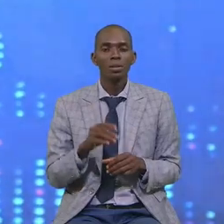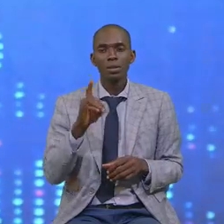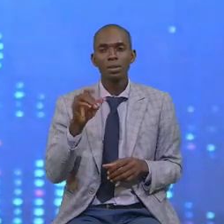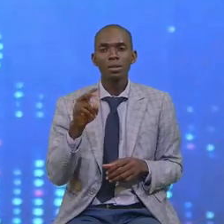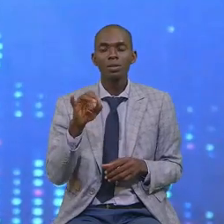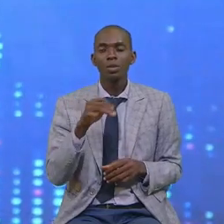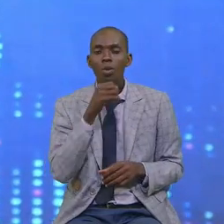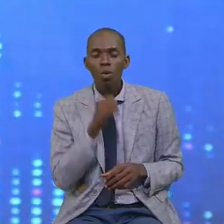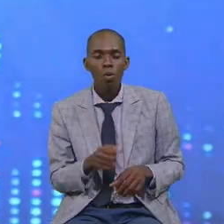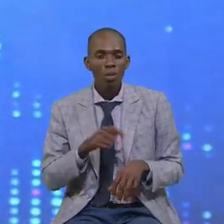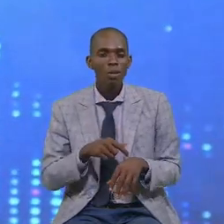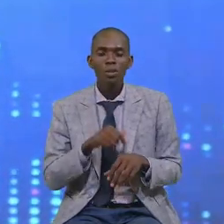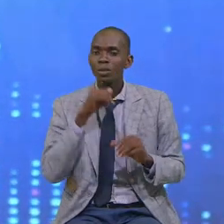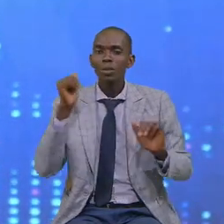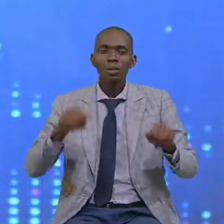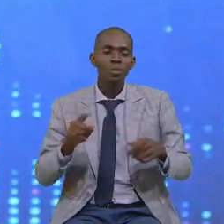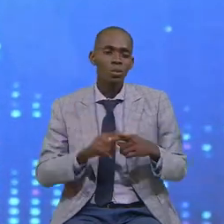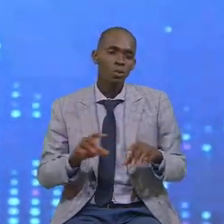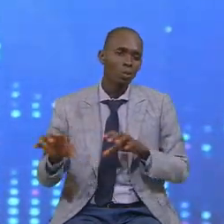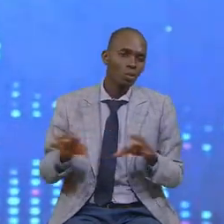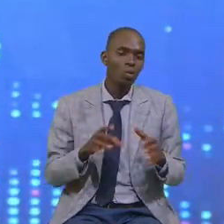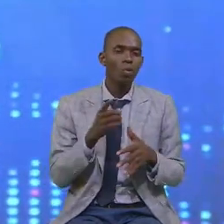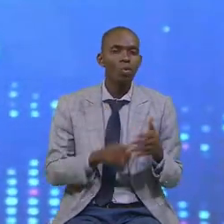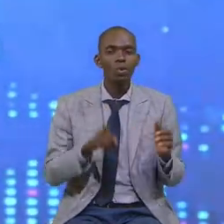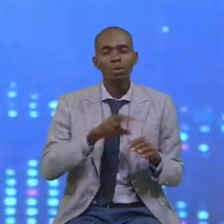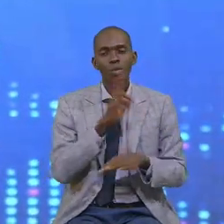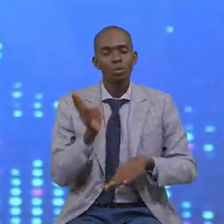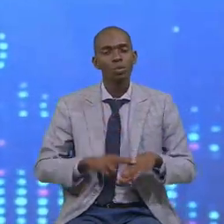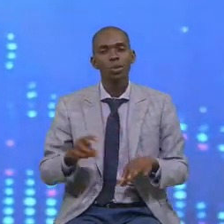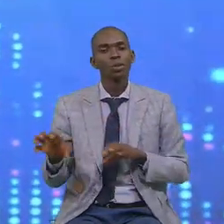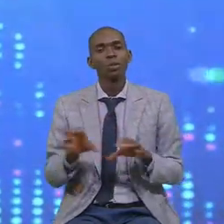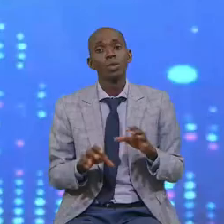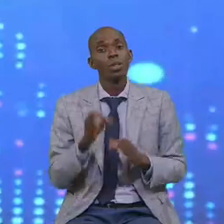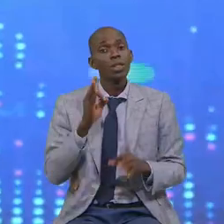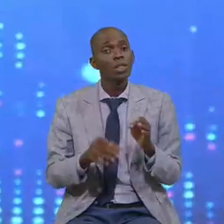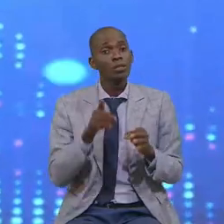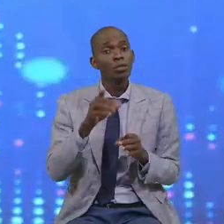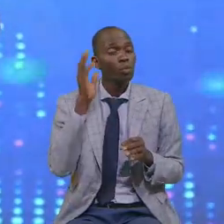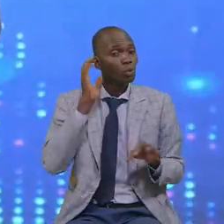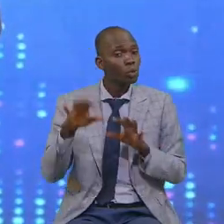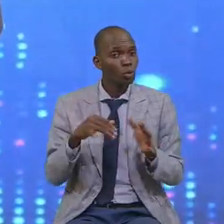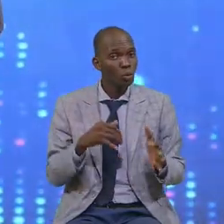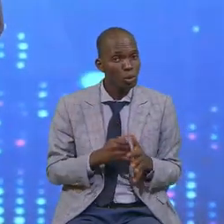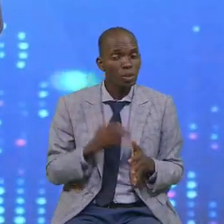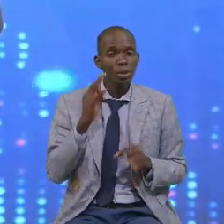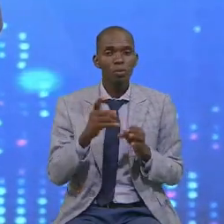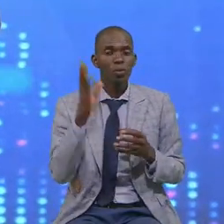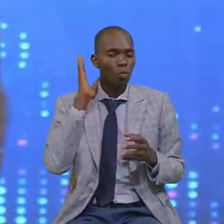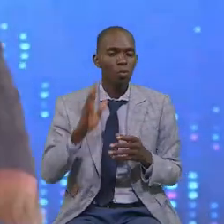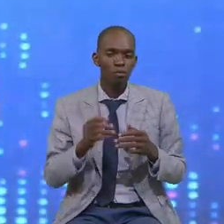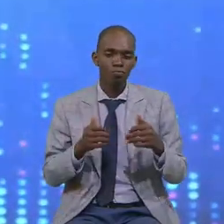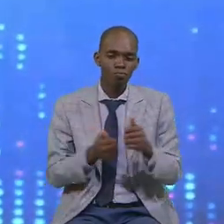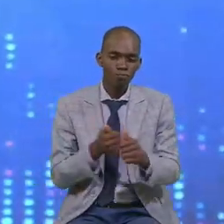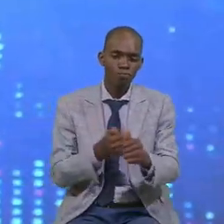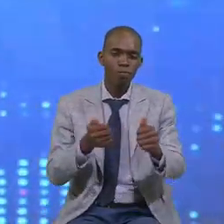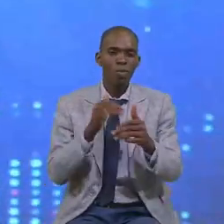couldn't do what he used to do. If you're going to do it, if you're going to pursue that career,